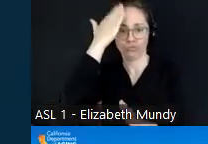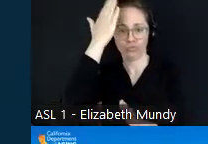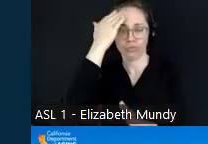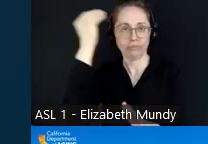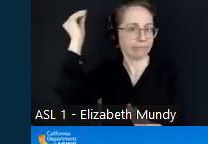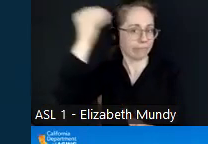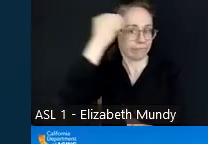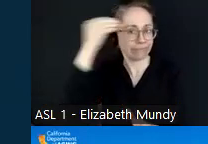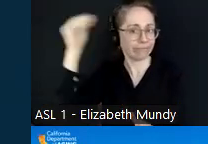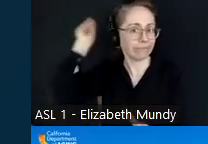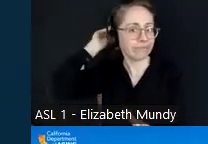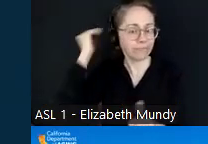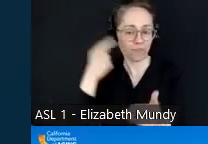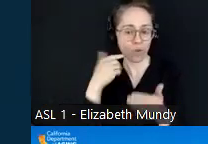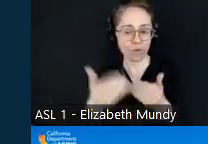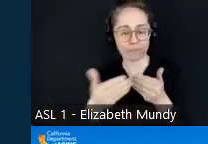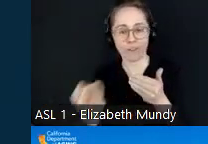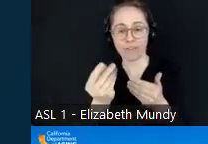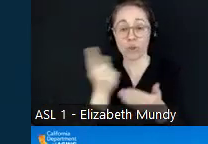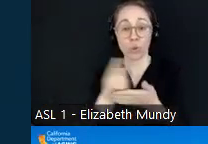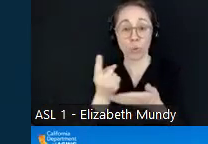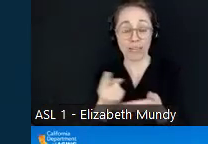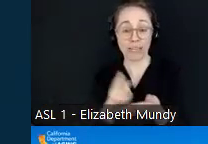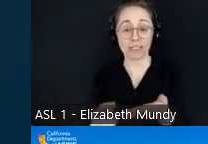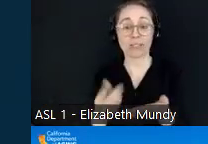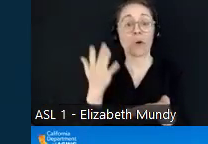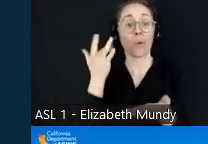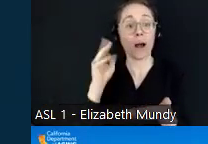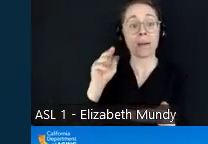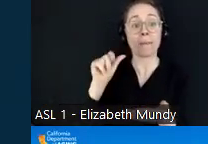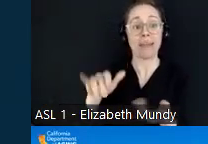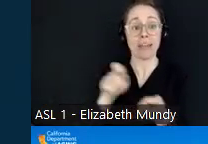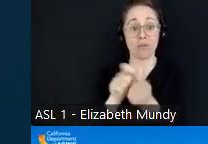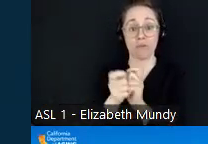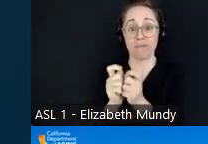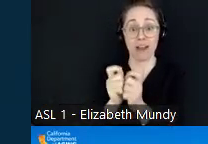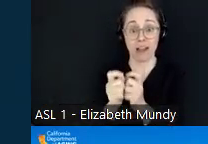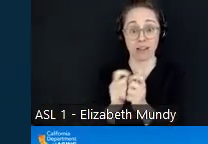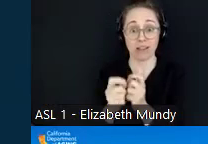of weeks to the release of the May revise with updated